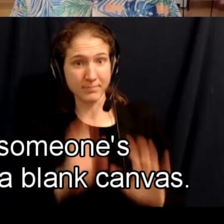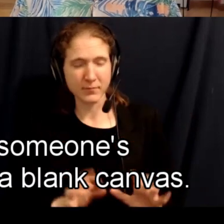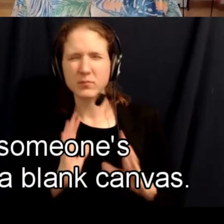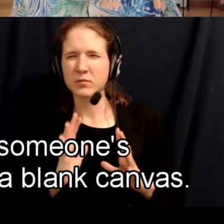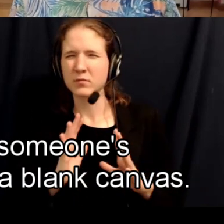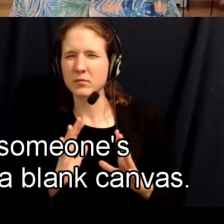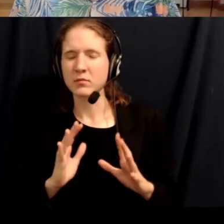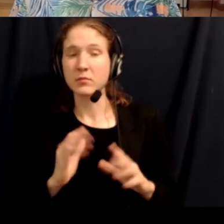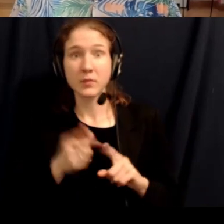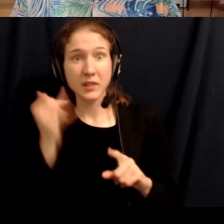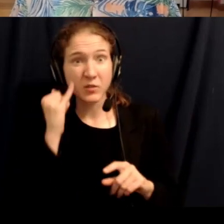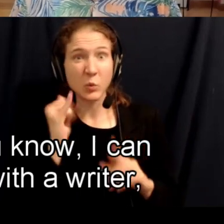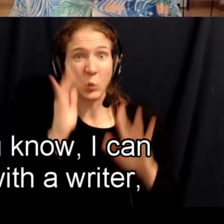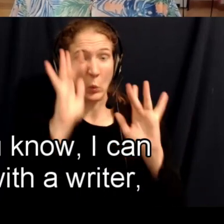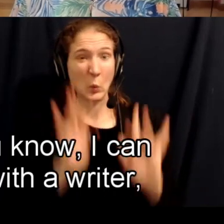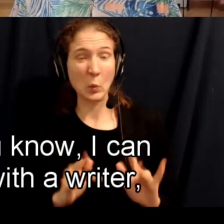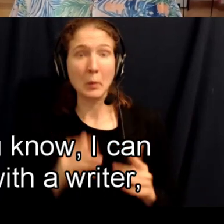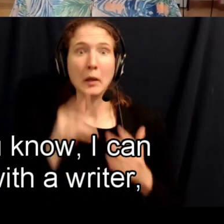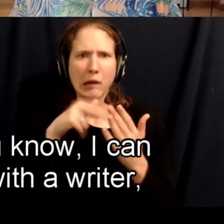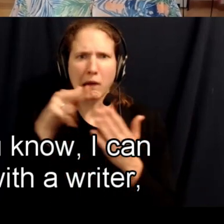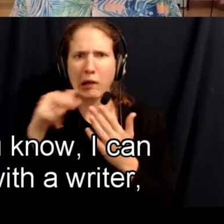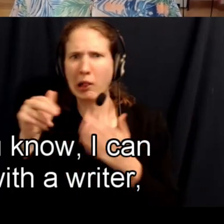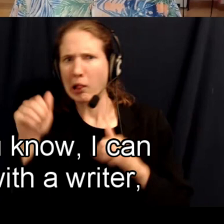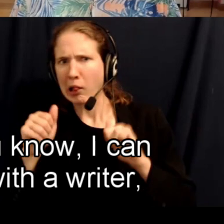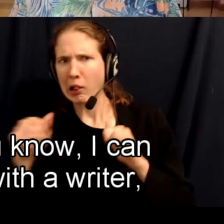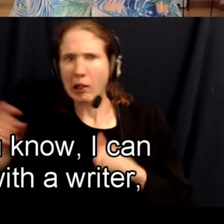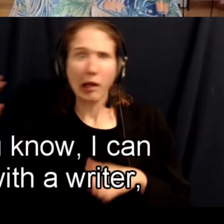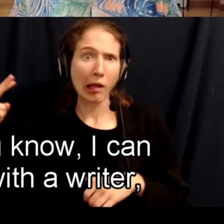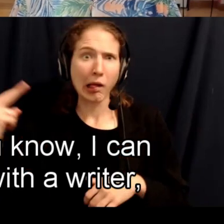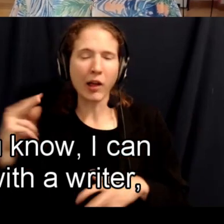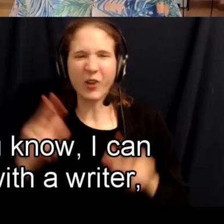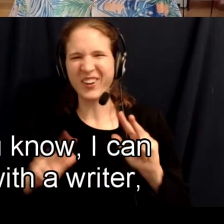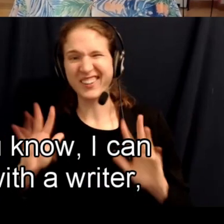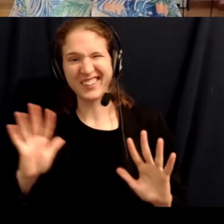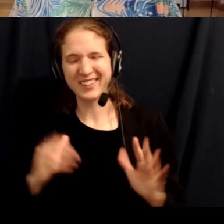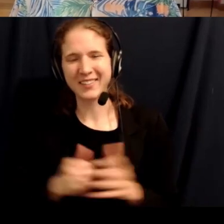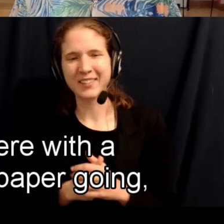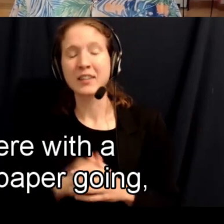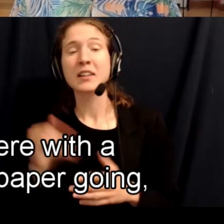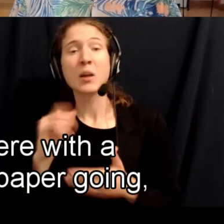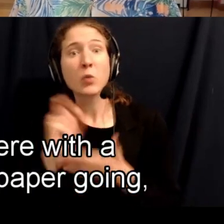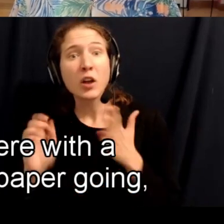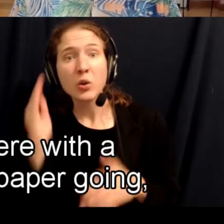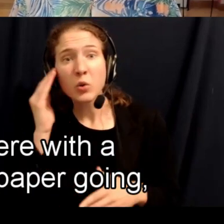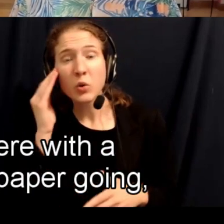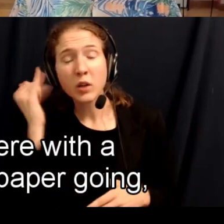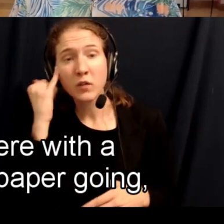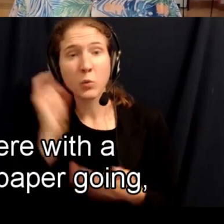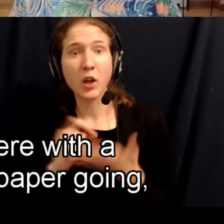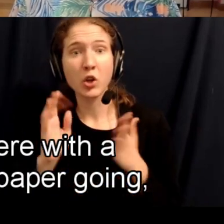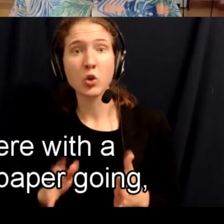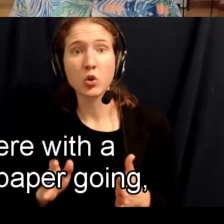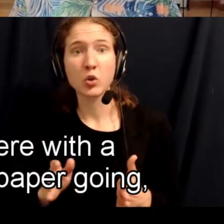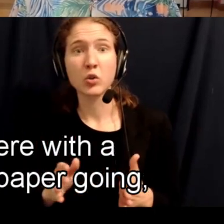when it's a blank canvas and I'm not quite sure. I could probably the same thing with a writer. I'm sure if a writer's sitting there with a